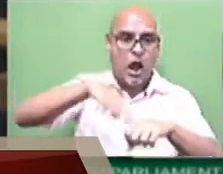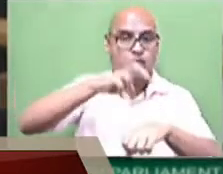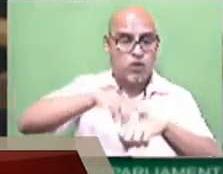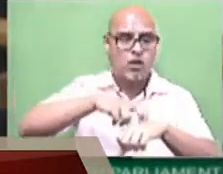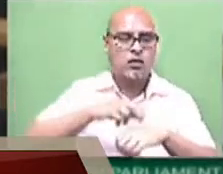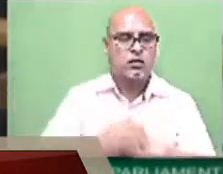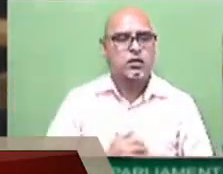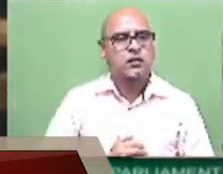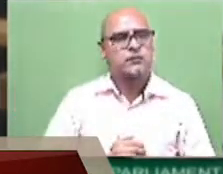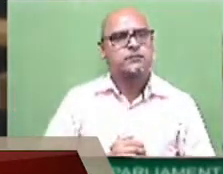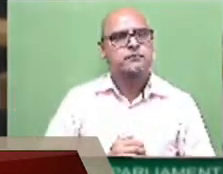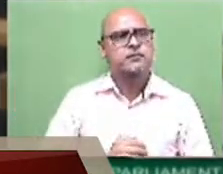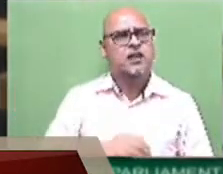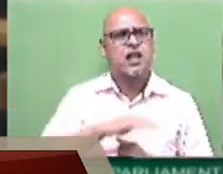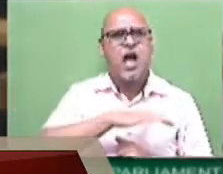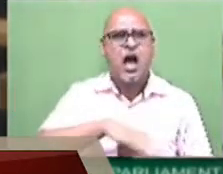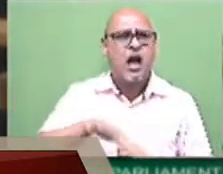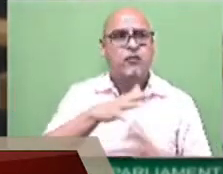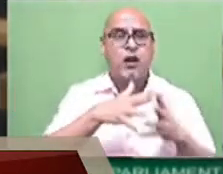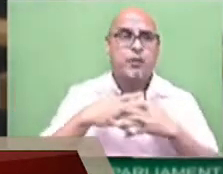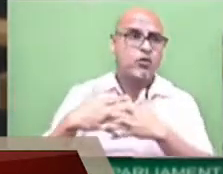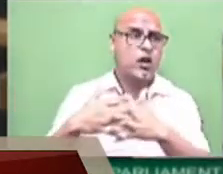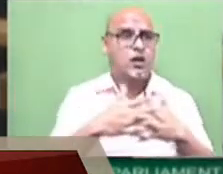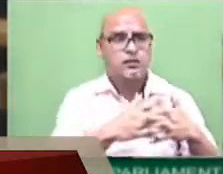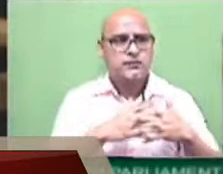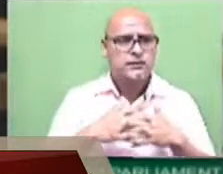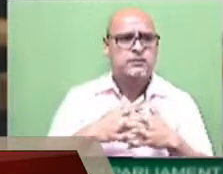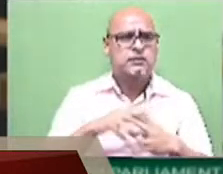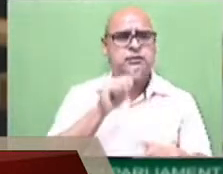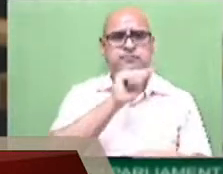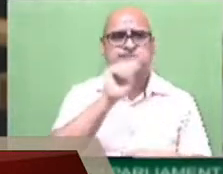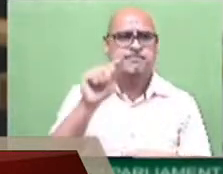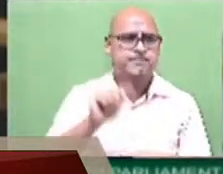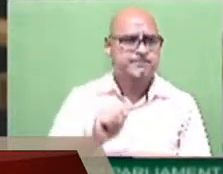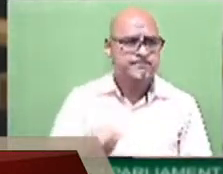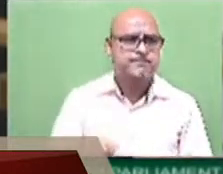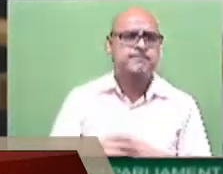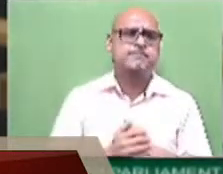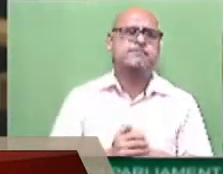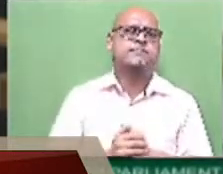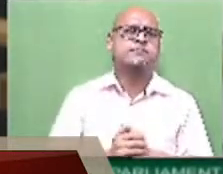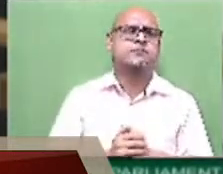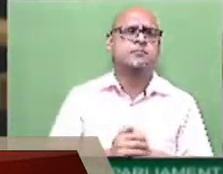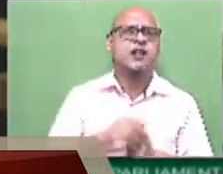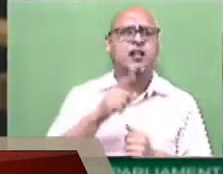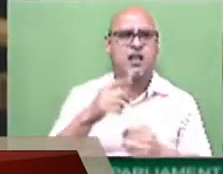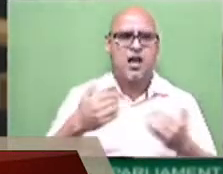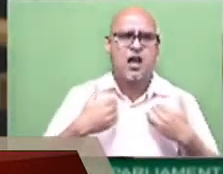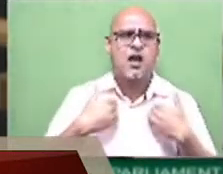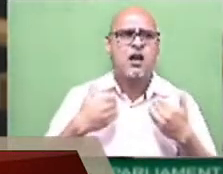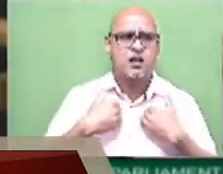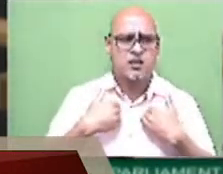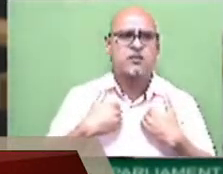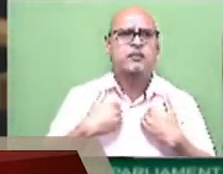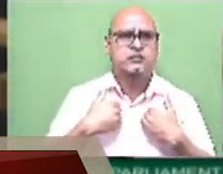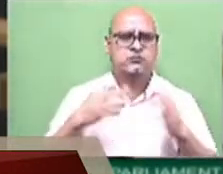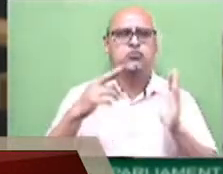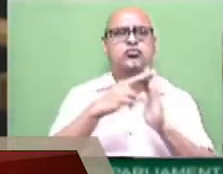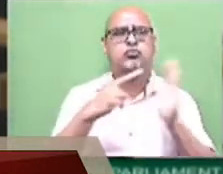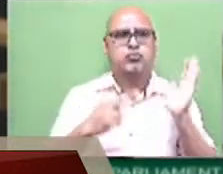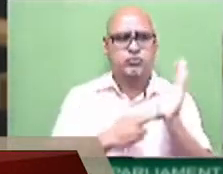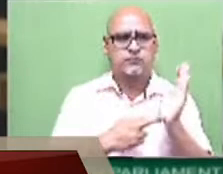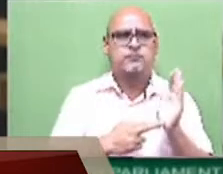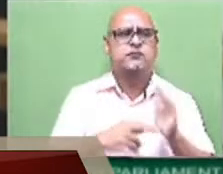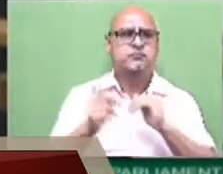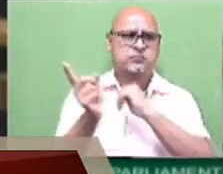States, these are all countries that in fact have fixed penalty systems for COVID guidelines and COVID regulations.